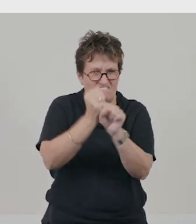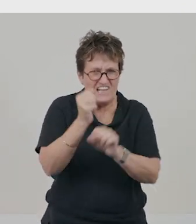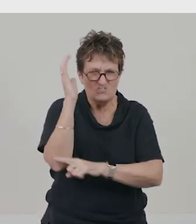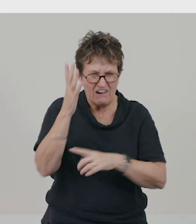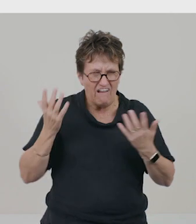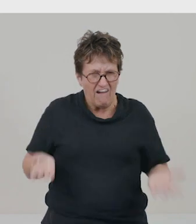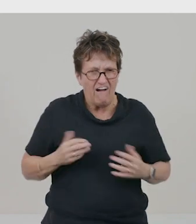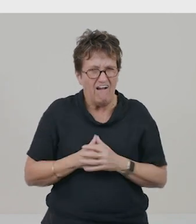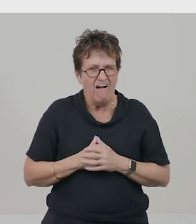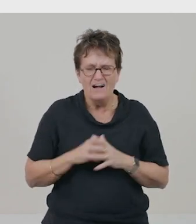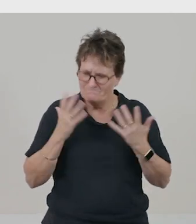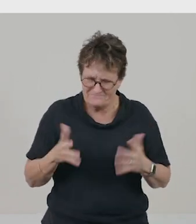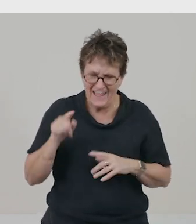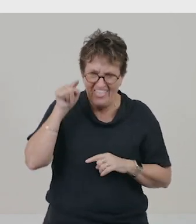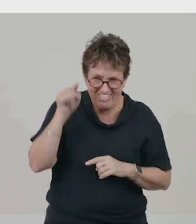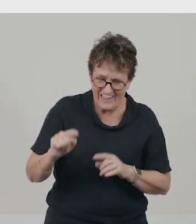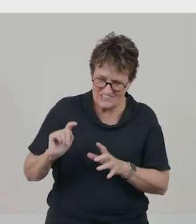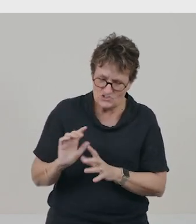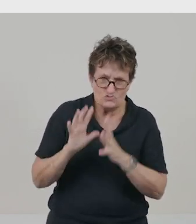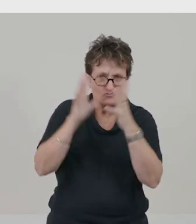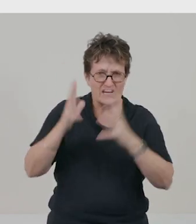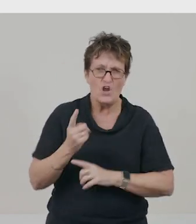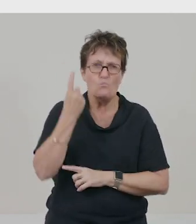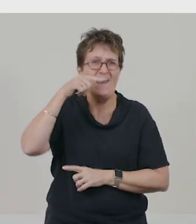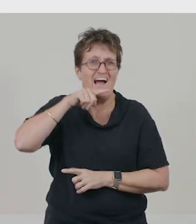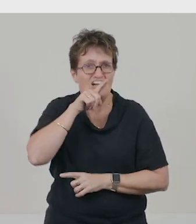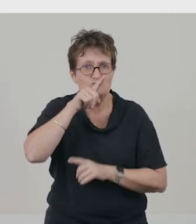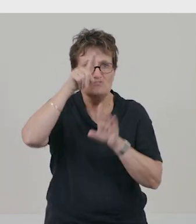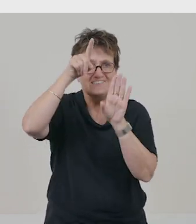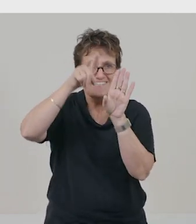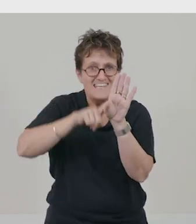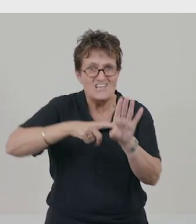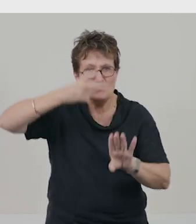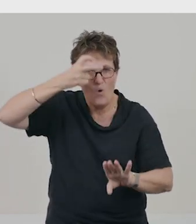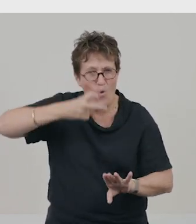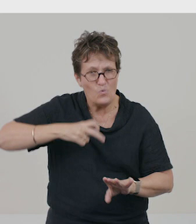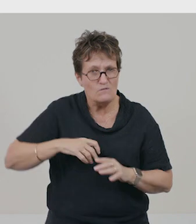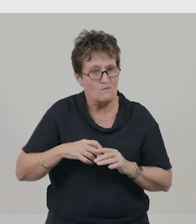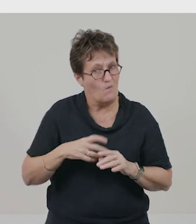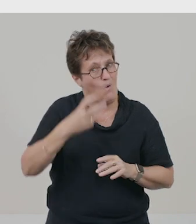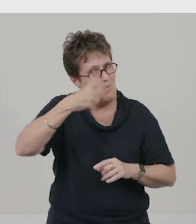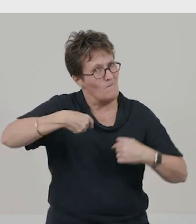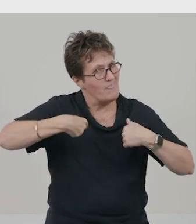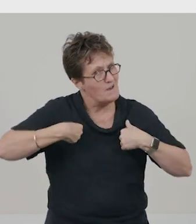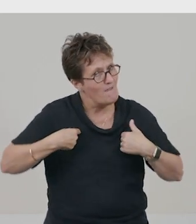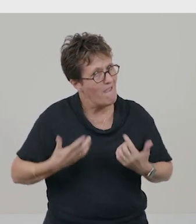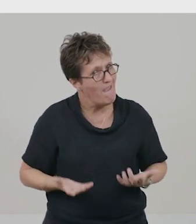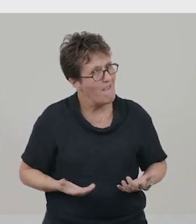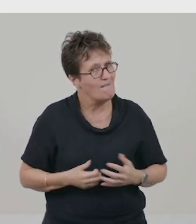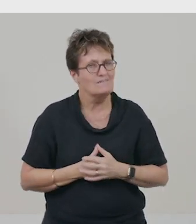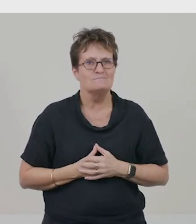Wallace. "This fig tree is 100 years old. It is much, much older than us."